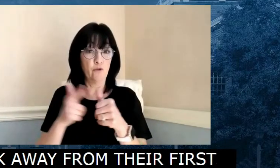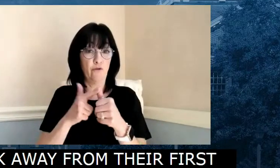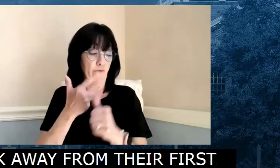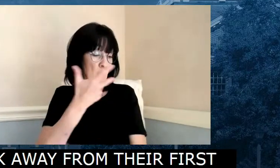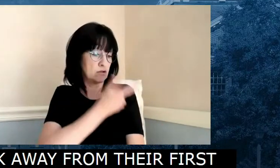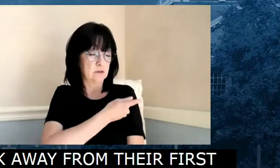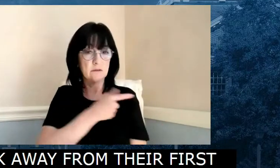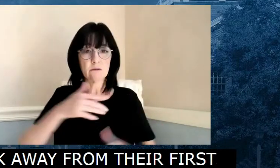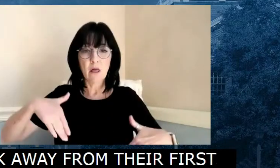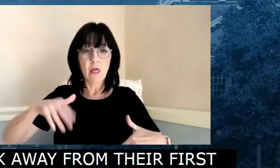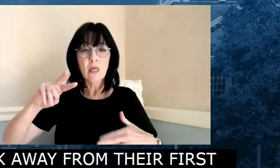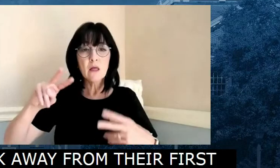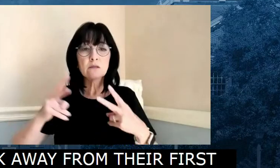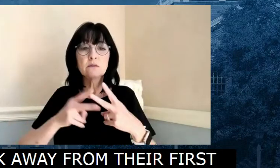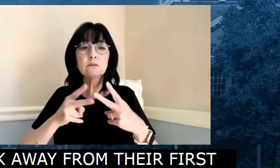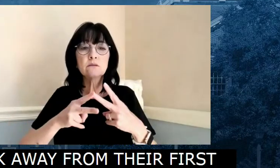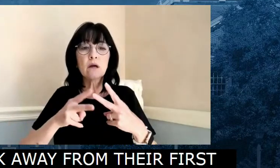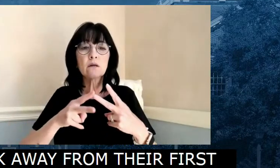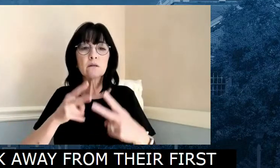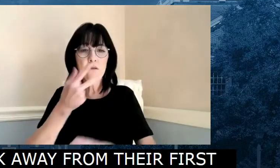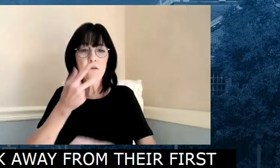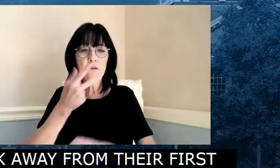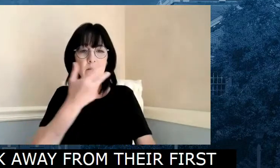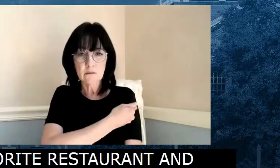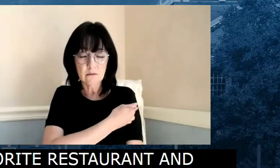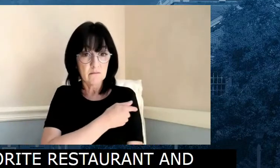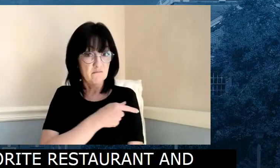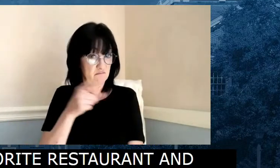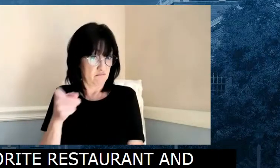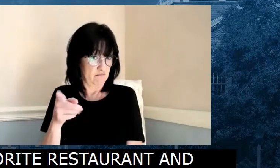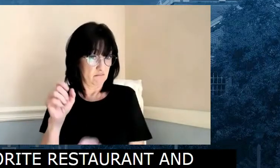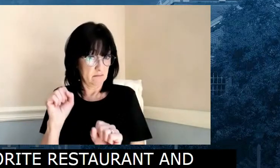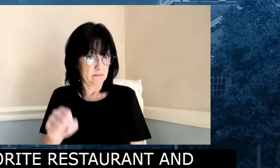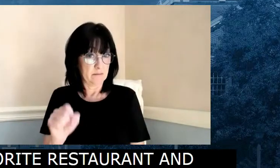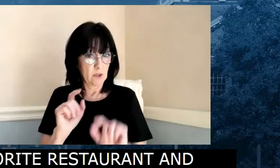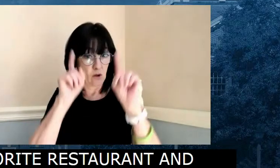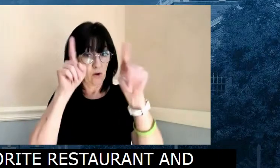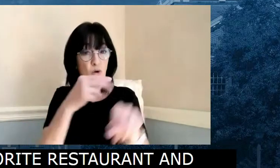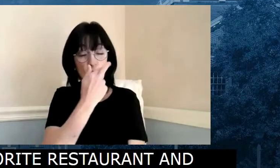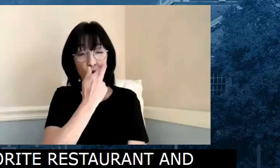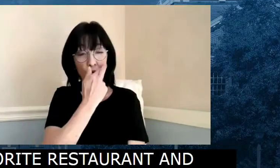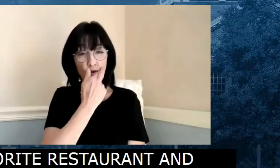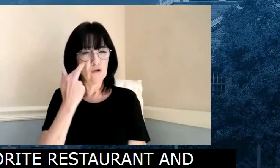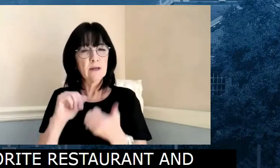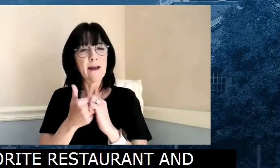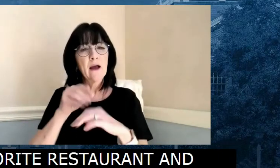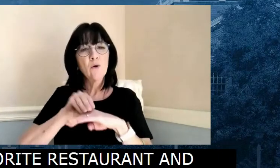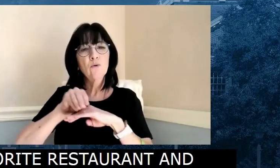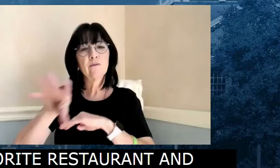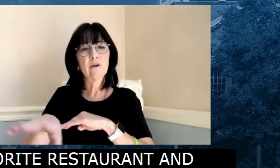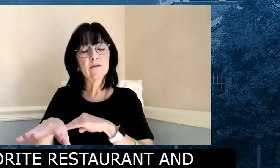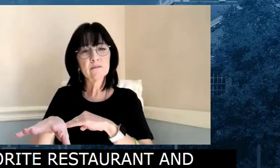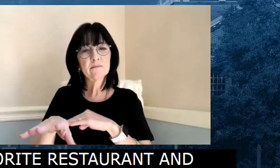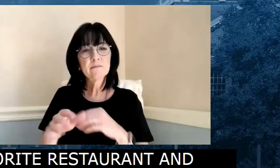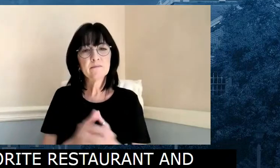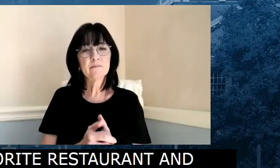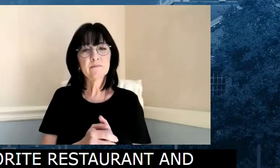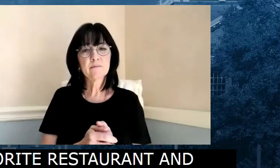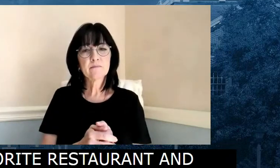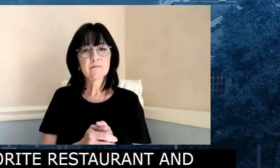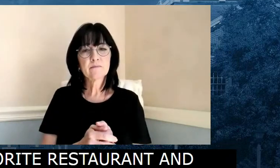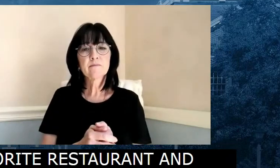Should they ask to keep their distance? How does this just affect that group of people? Yeah, that sounds like a Dr. Rattay